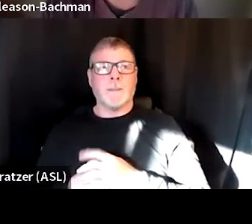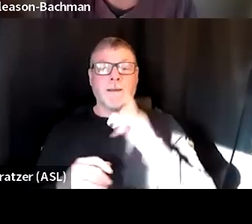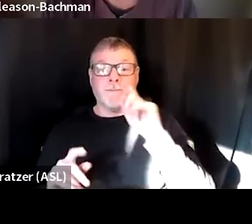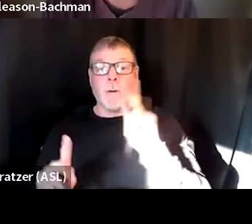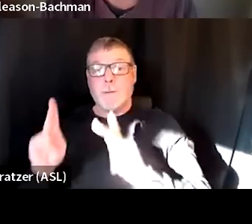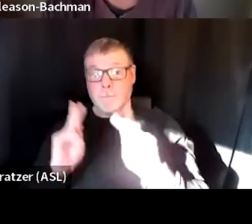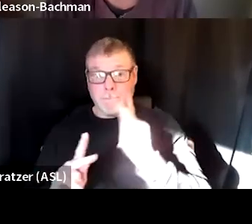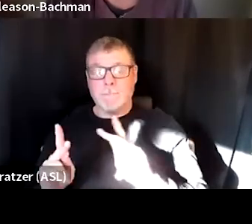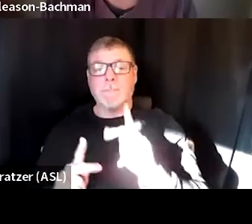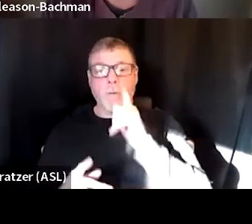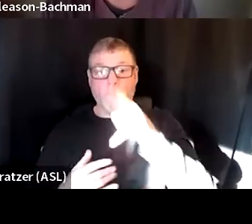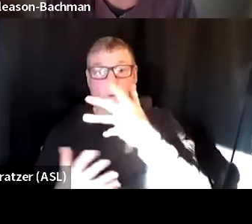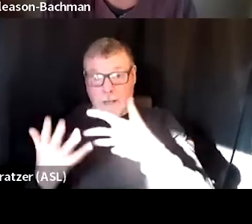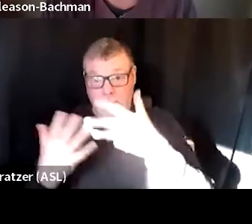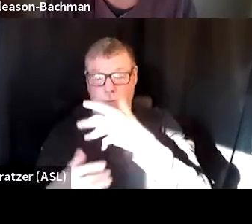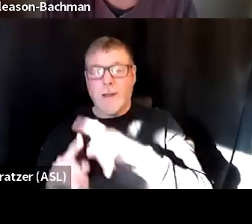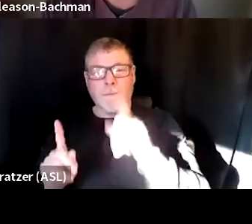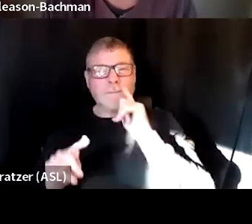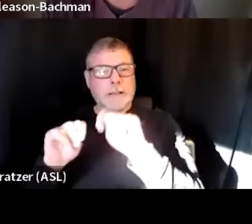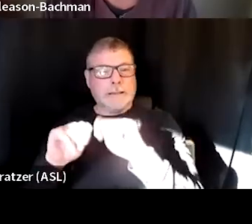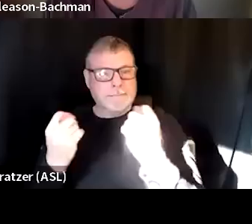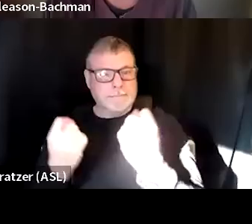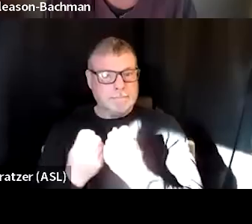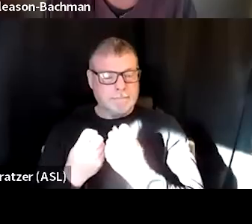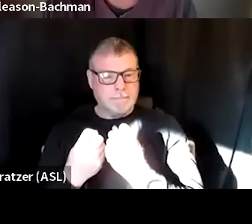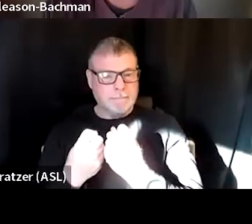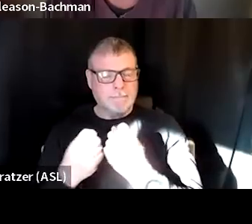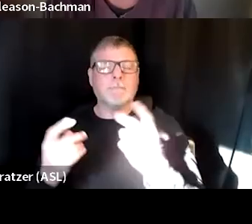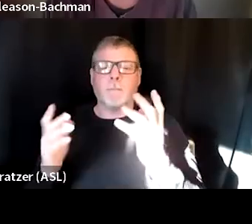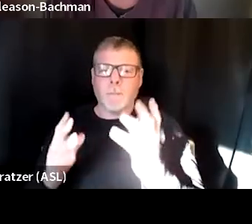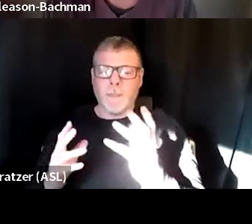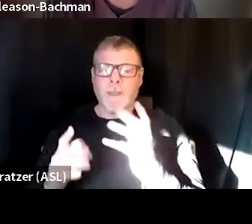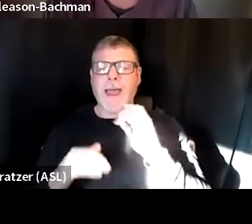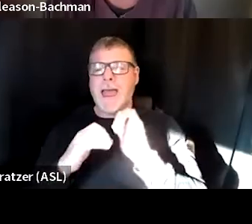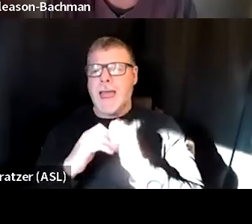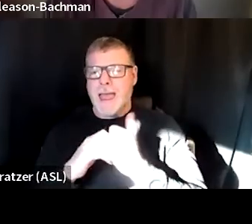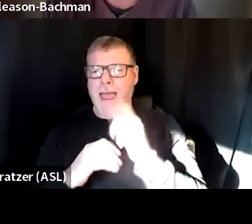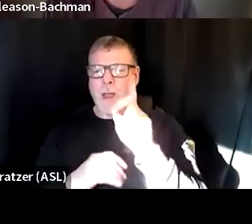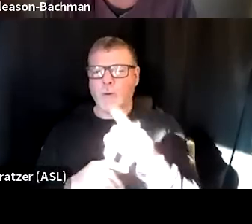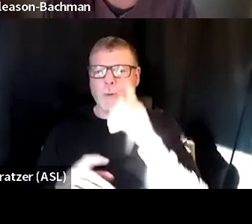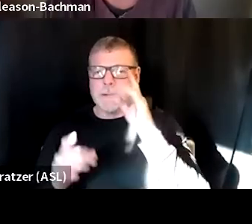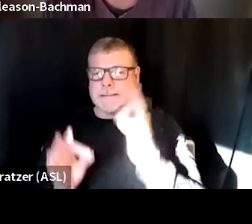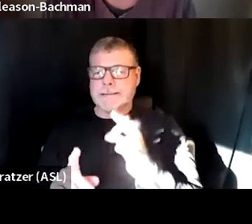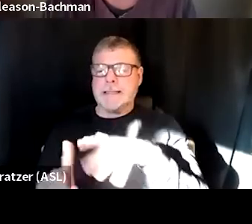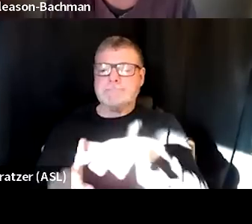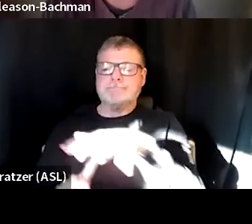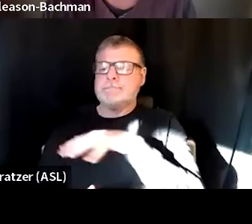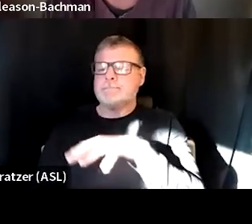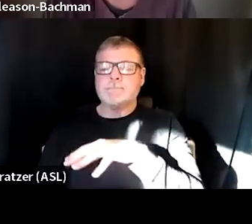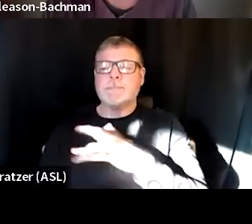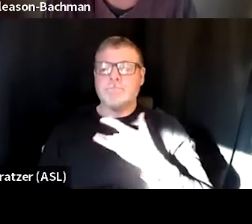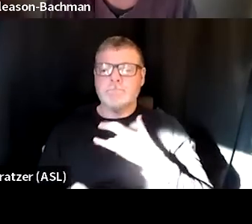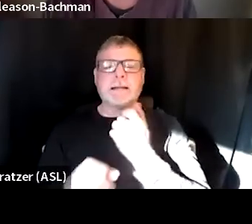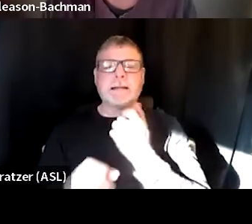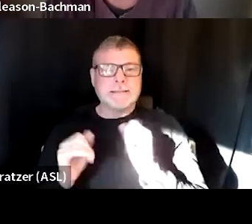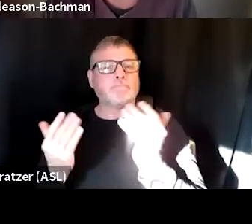that you're interacting with, but also for your teams. So when and how do you decide if a situation is safe for you